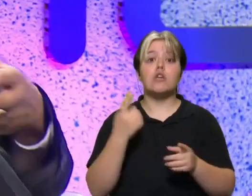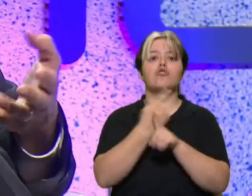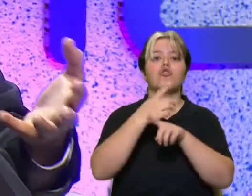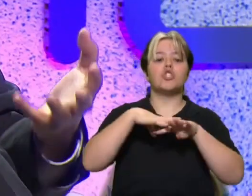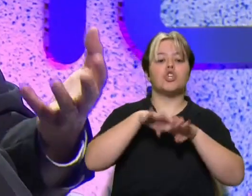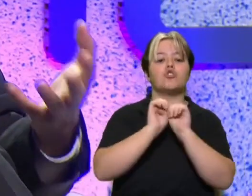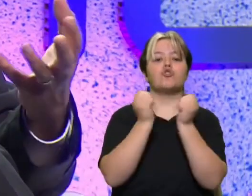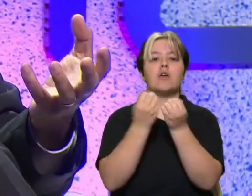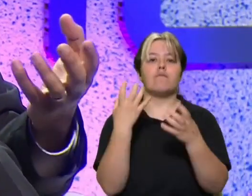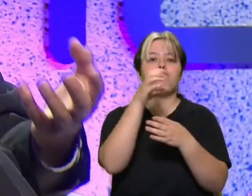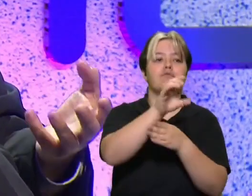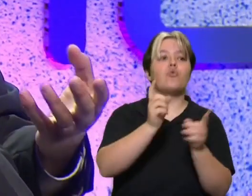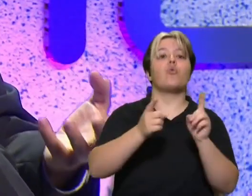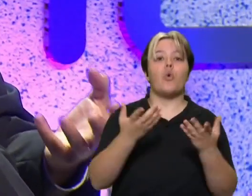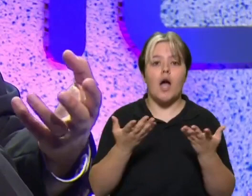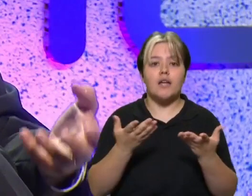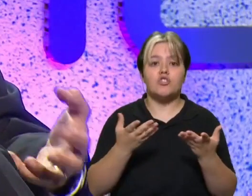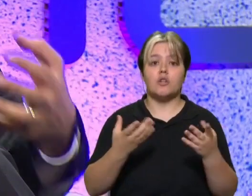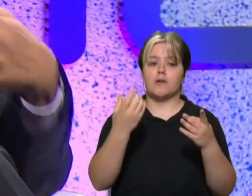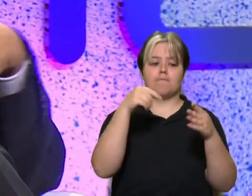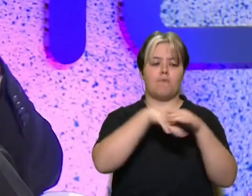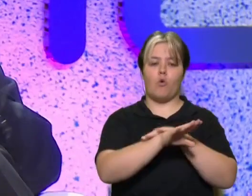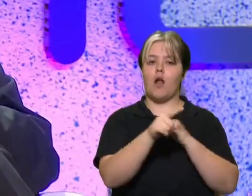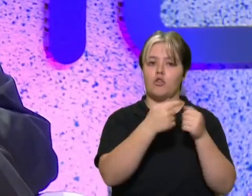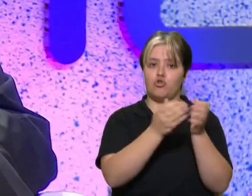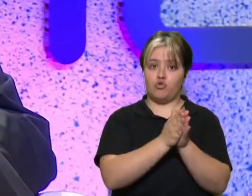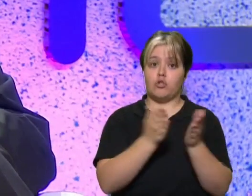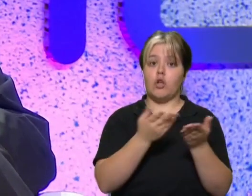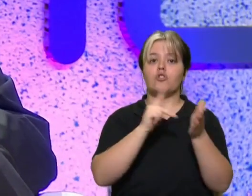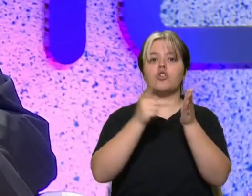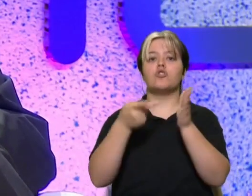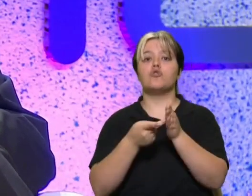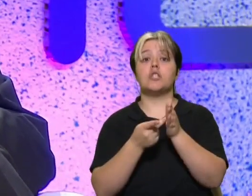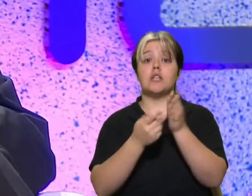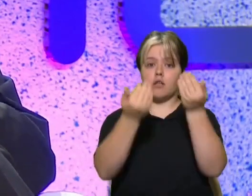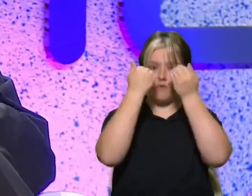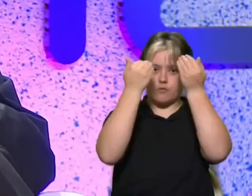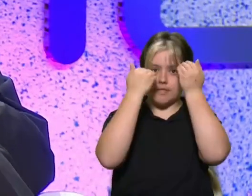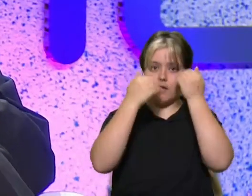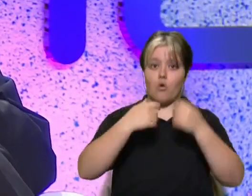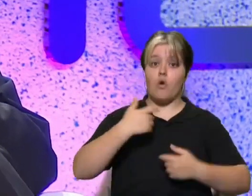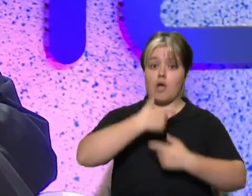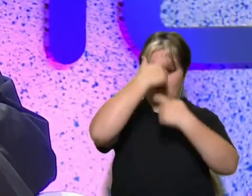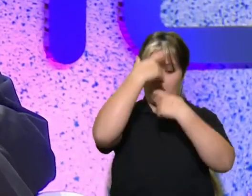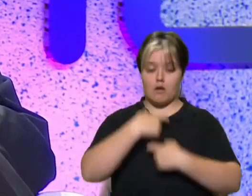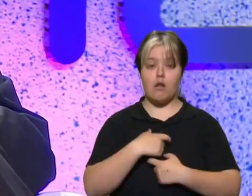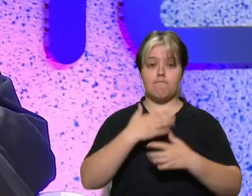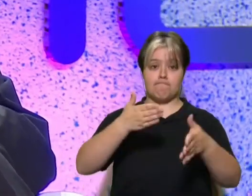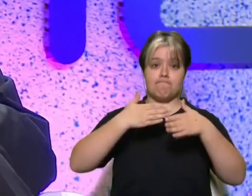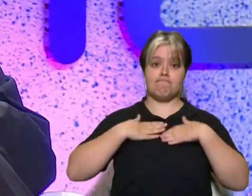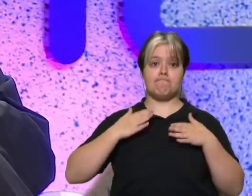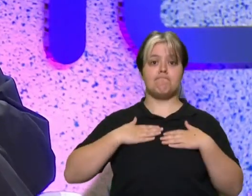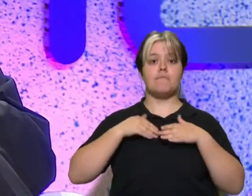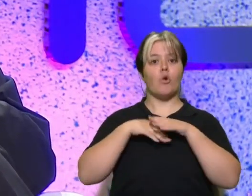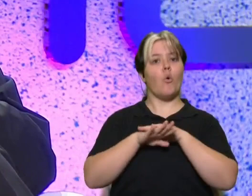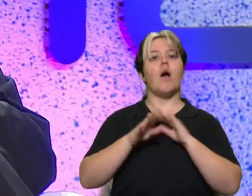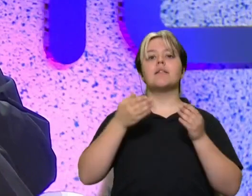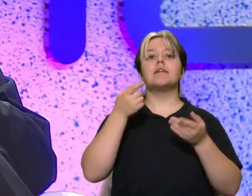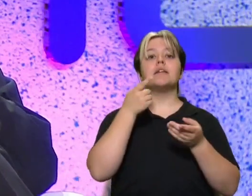we expose on social media. So with these technologies, this information is on the user side.